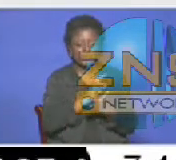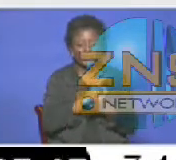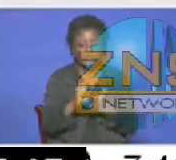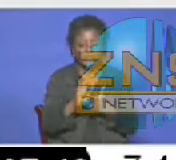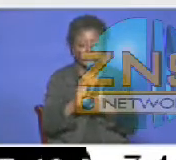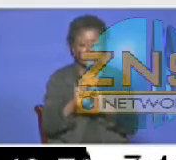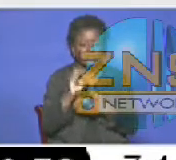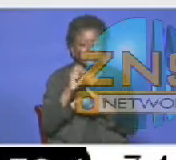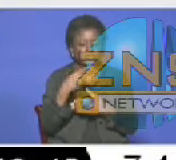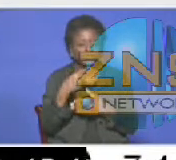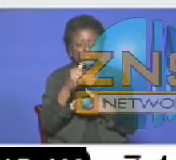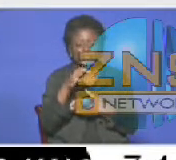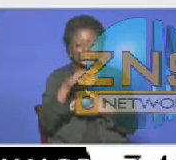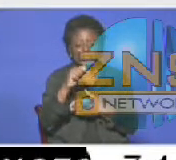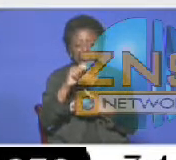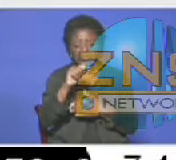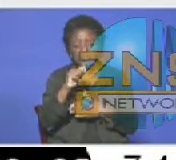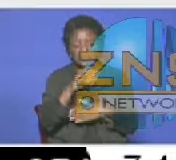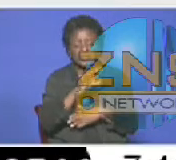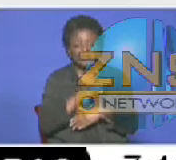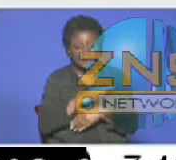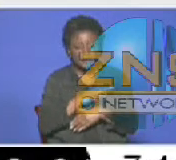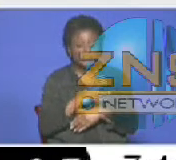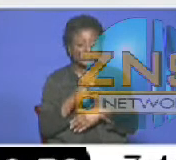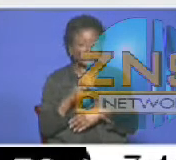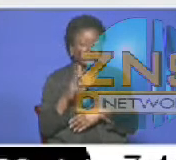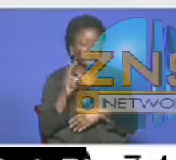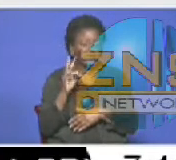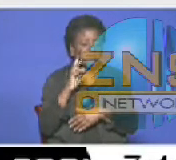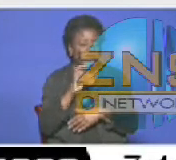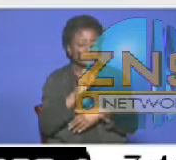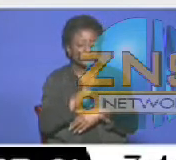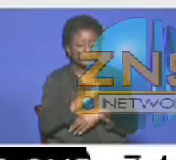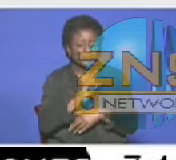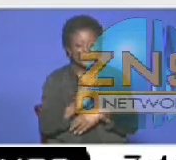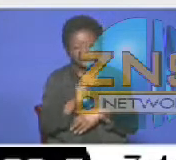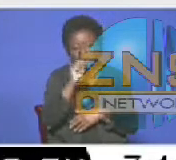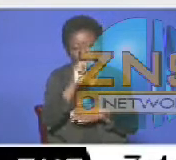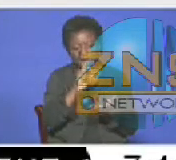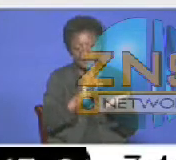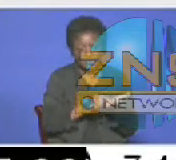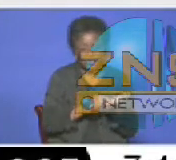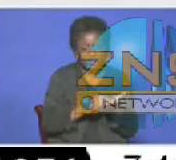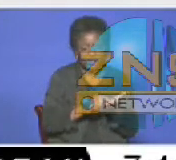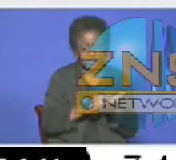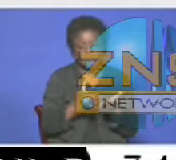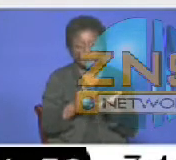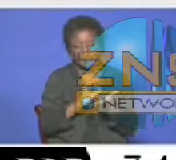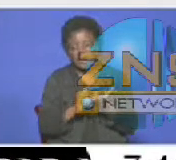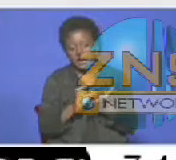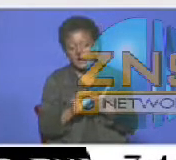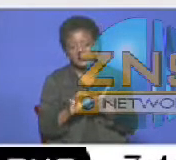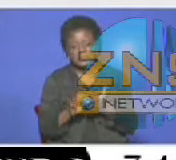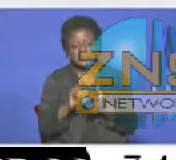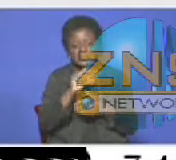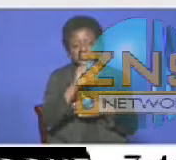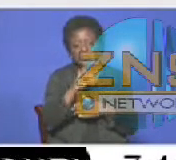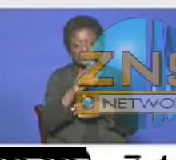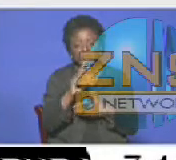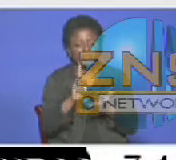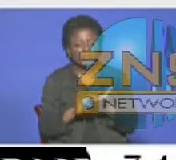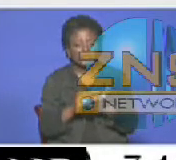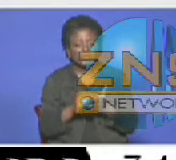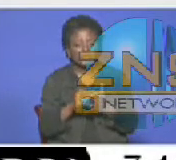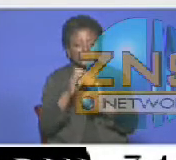Charnette Ferguson of our Sales Department, Valerie Smith of our Northern Division, Accounts Department, Television News Video Editor